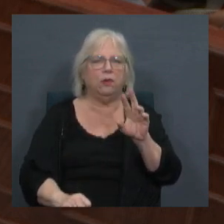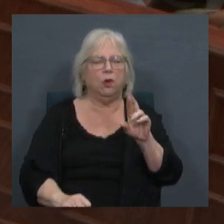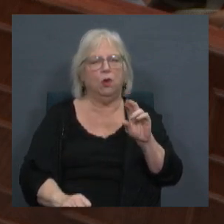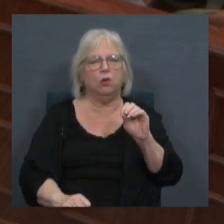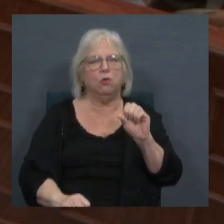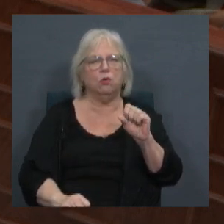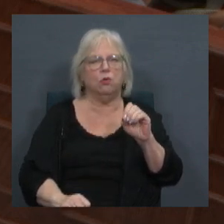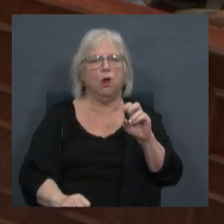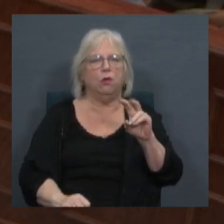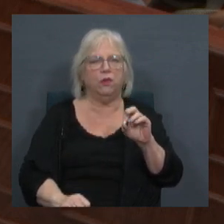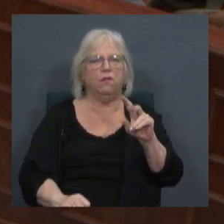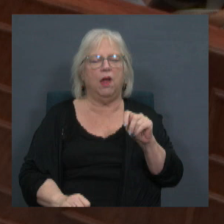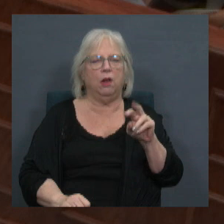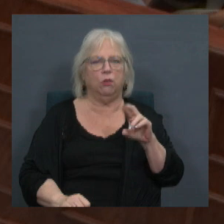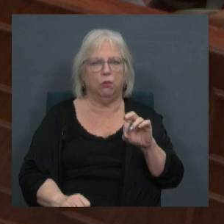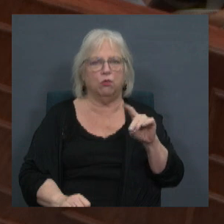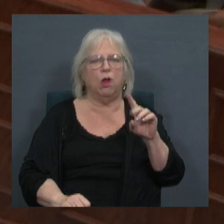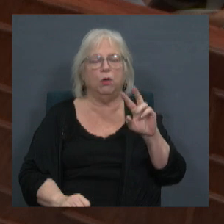Second reading.